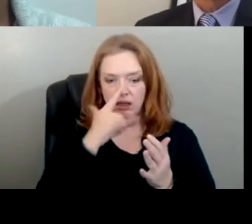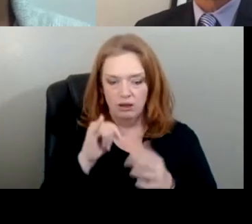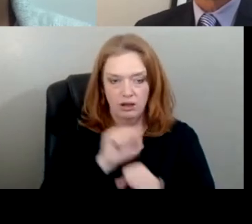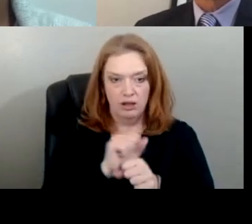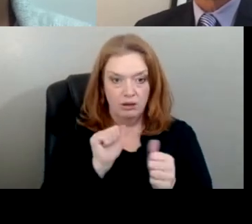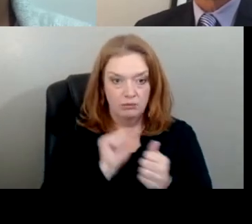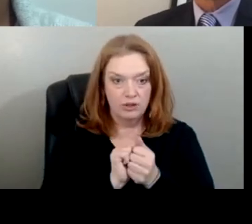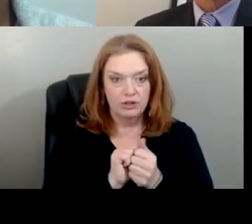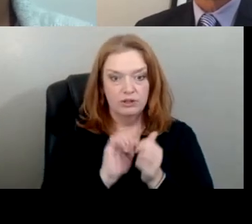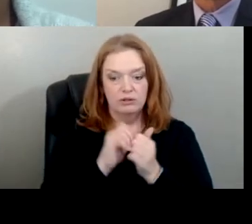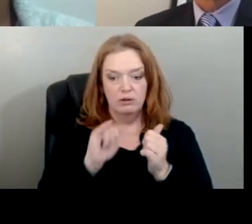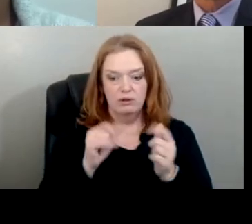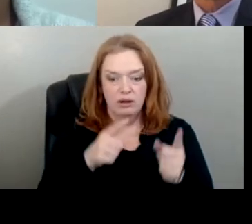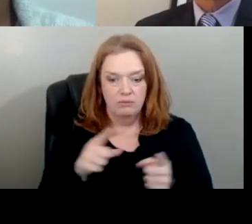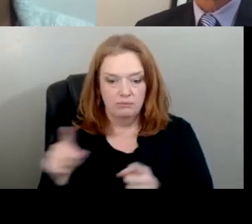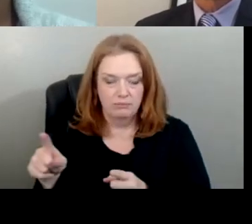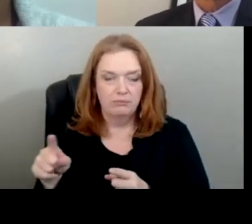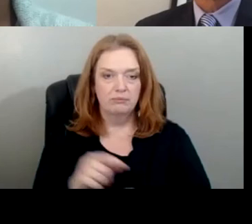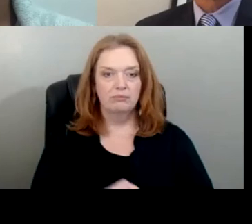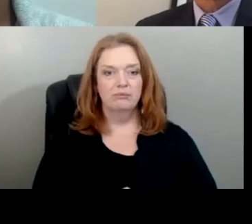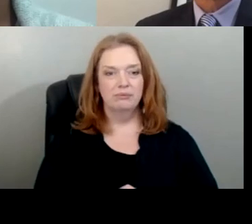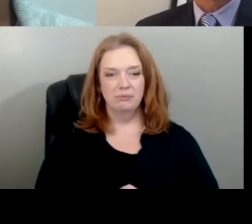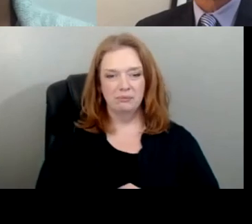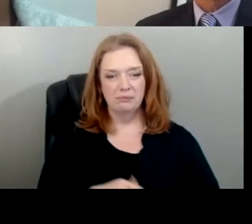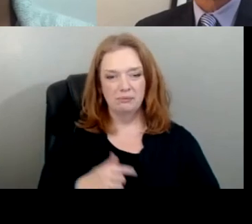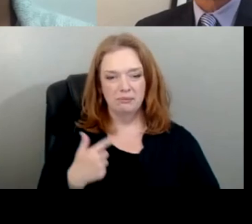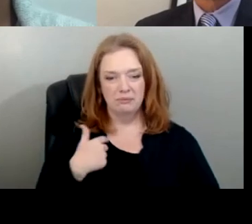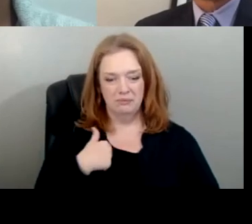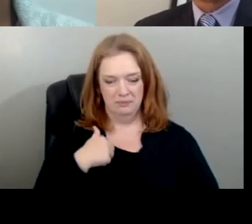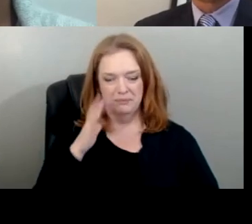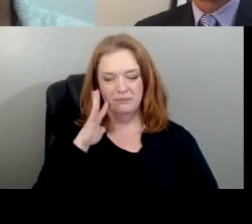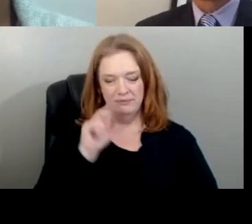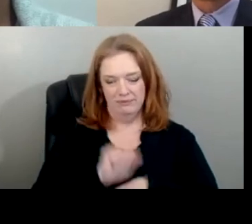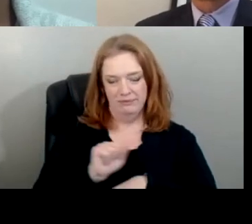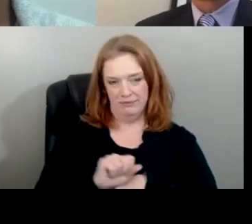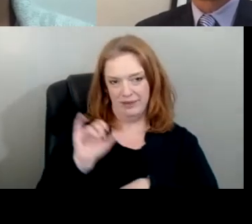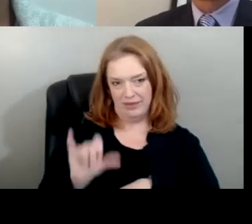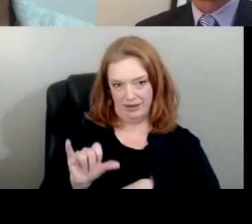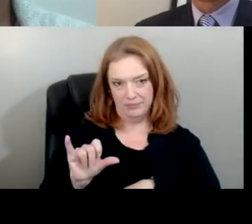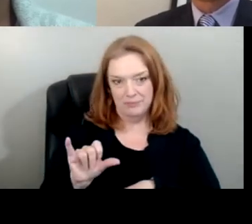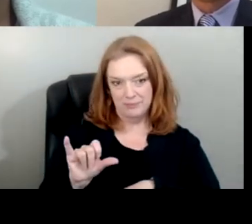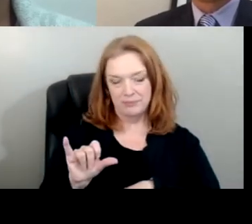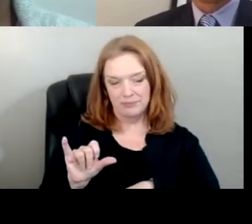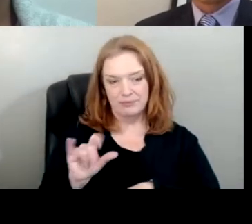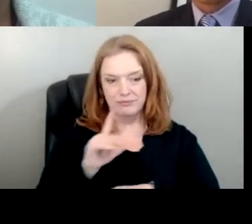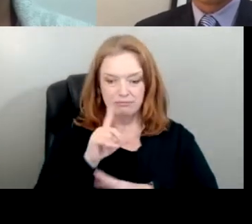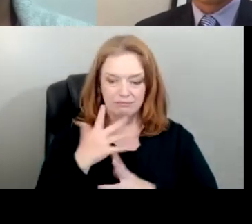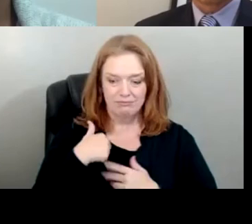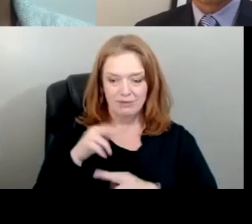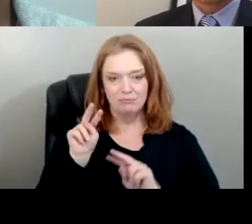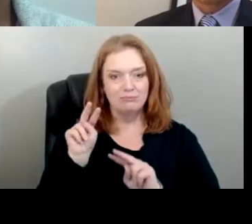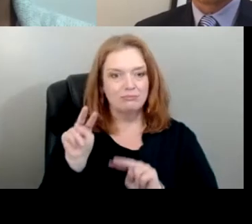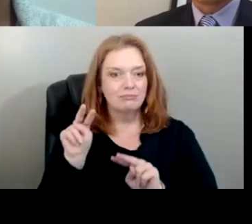is it taking place? And so I'll be working on that, and really looking forward